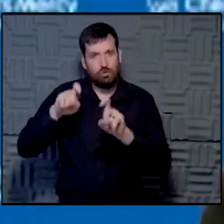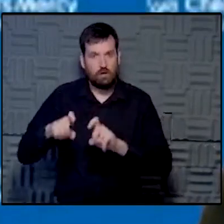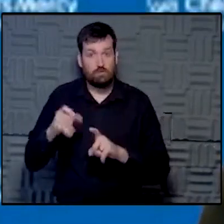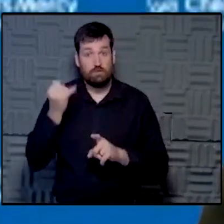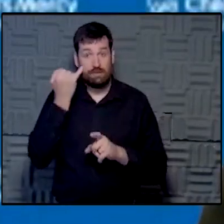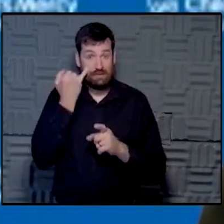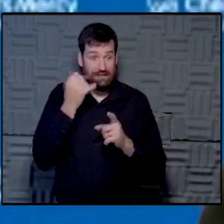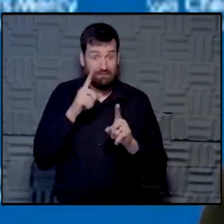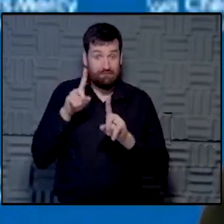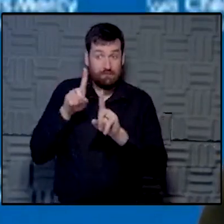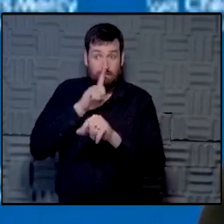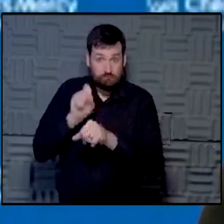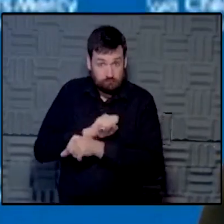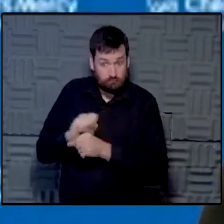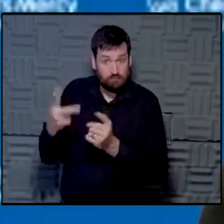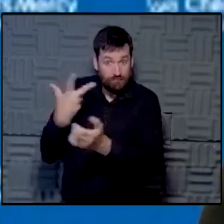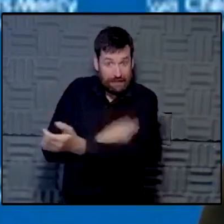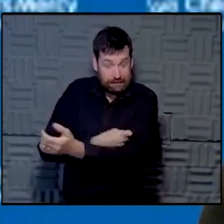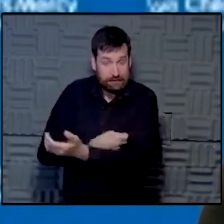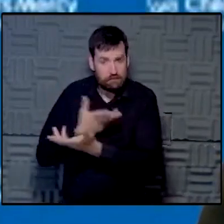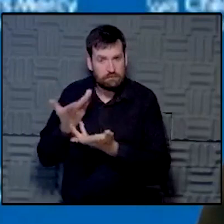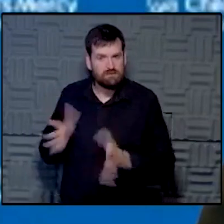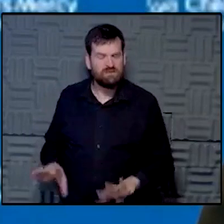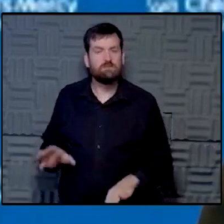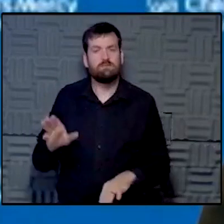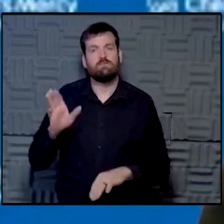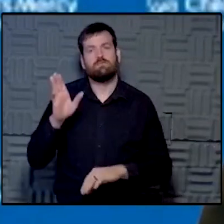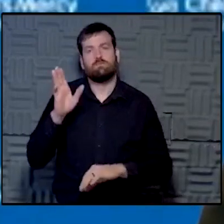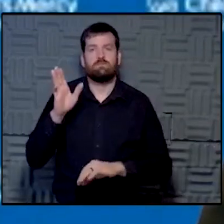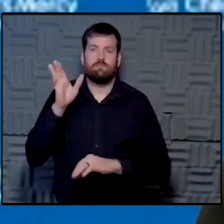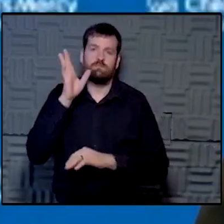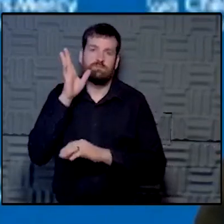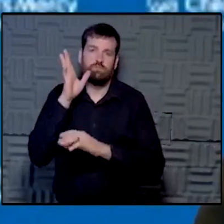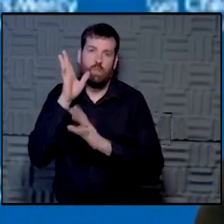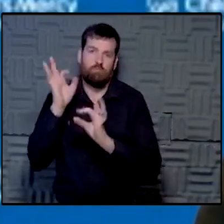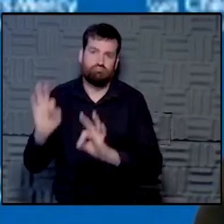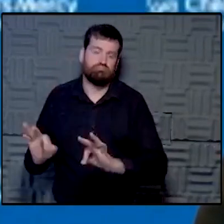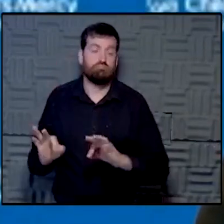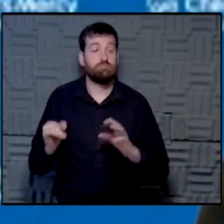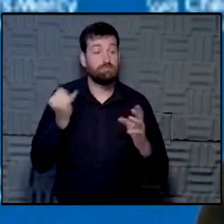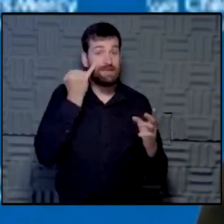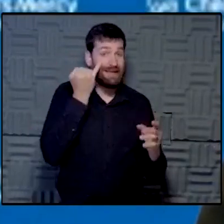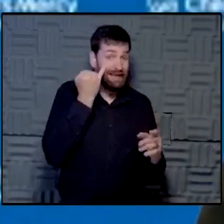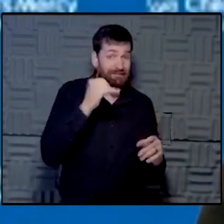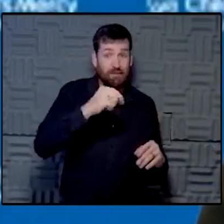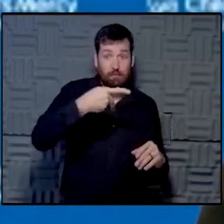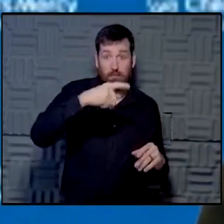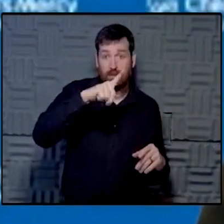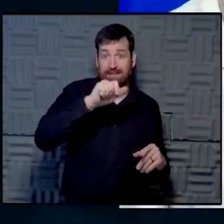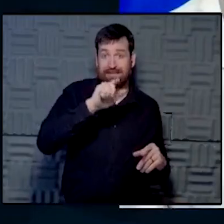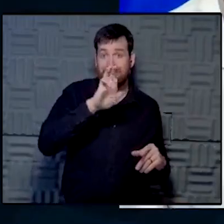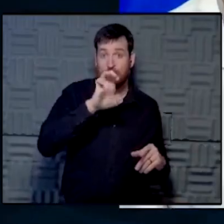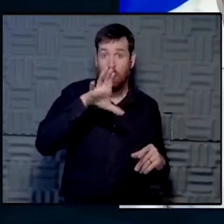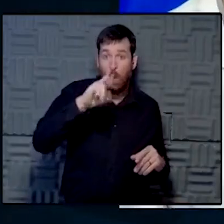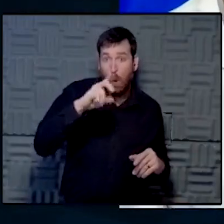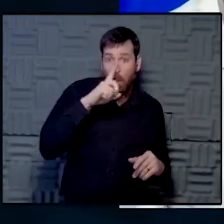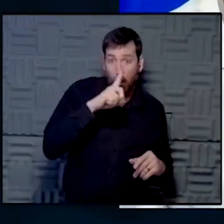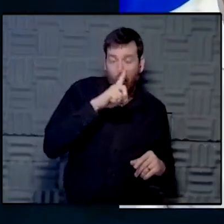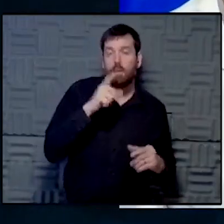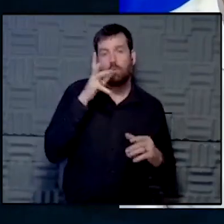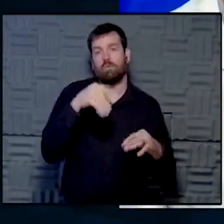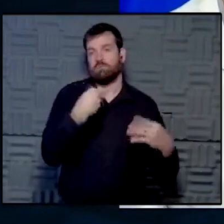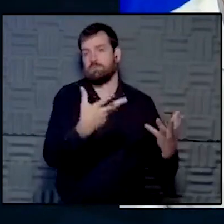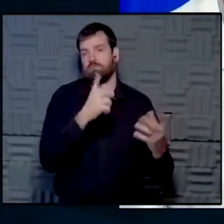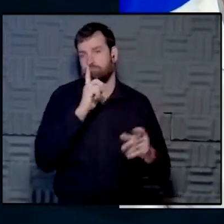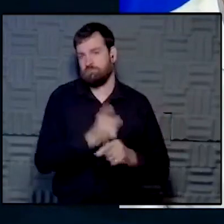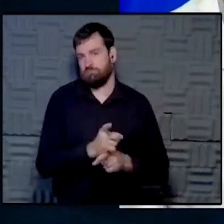done. If she got placebo, which is actually what I think she got, then she will be offered the vaccine through the trial, and she wants to stay on. All right. Well, I hope that you get that